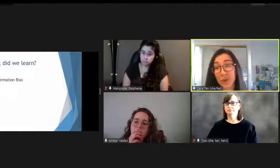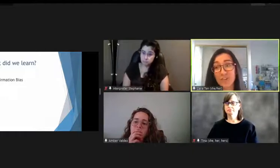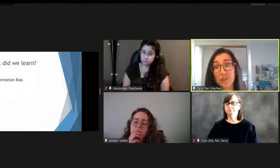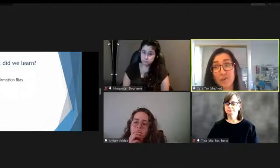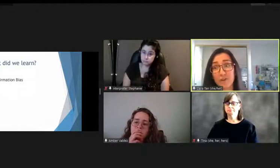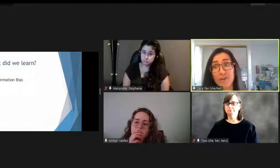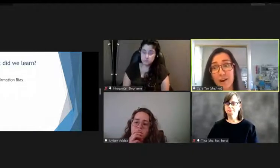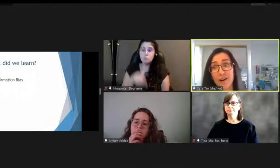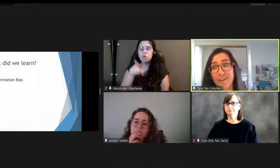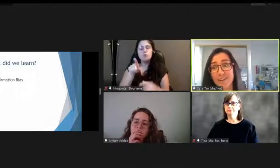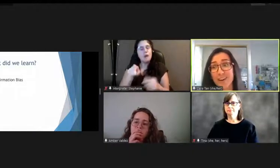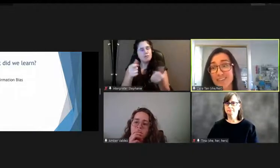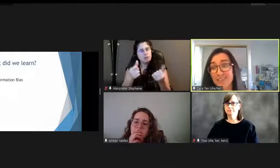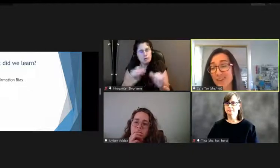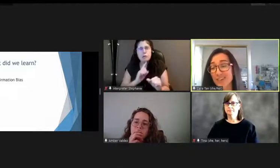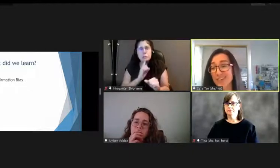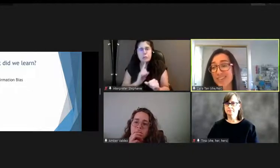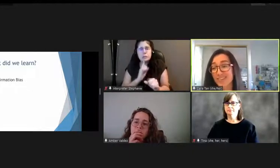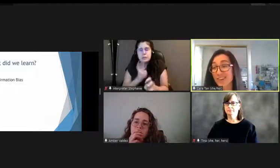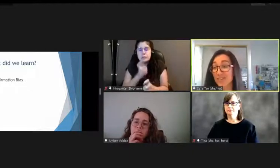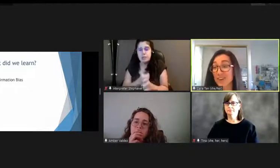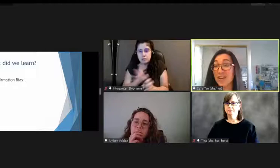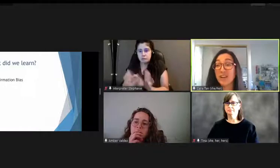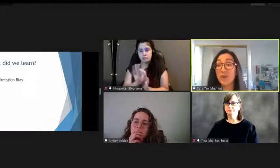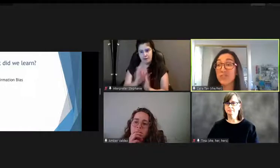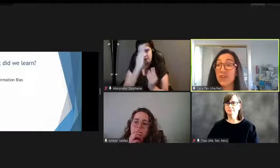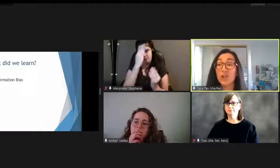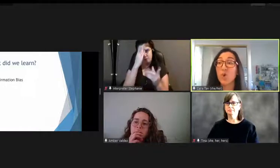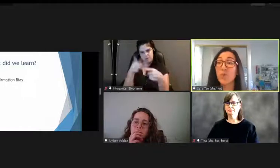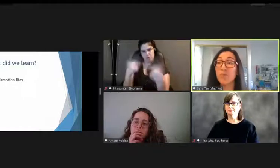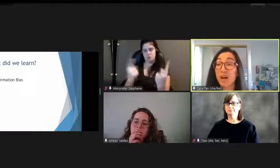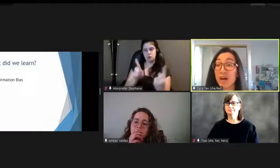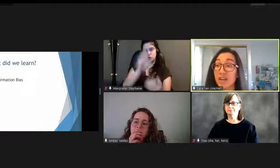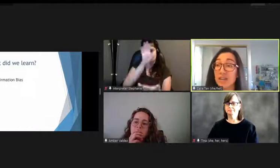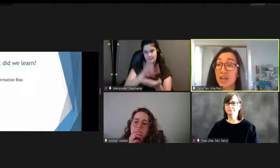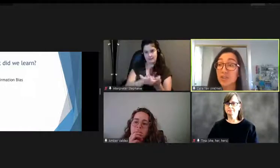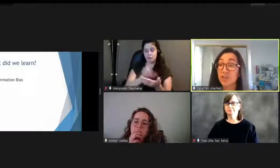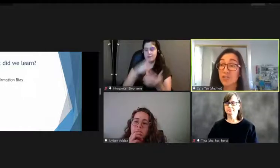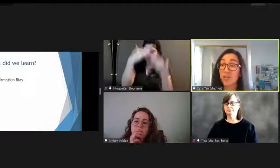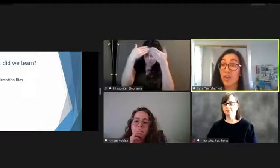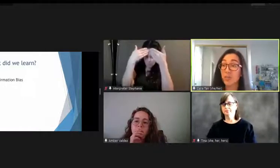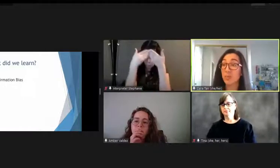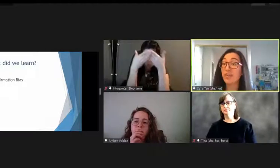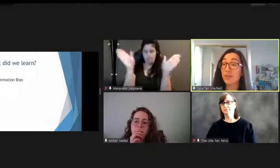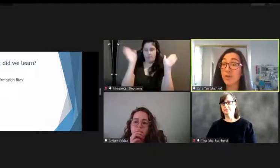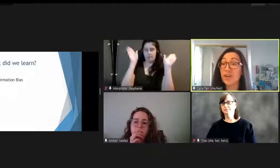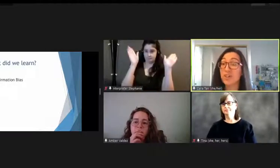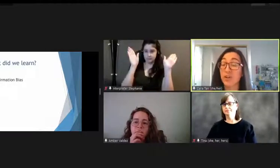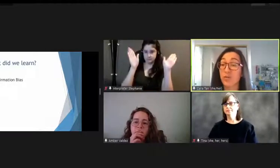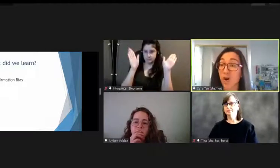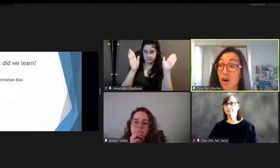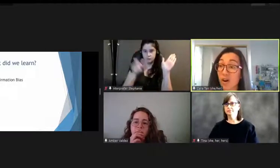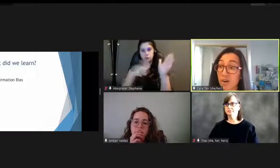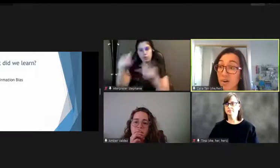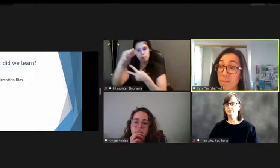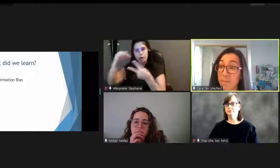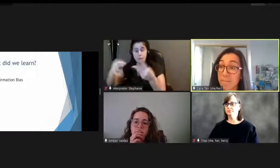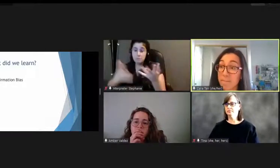But you have to try really hard to find information that disagrees, right? You have to have an open mind to the possibility that you're